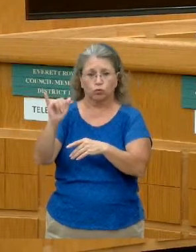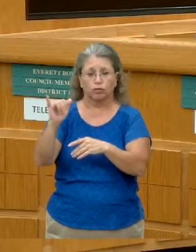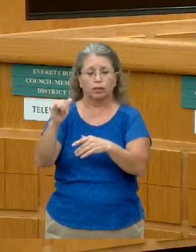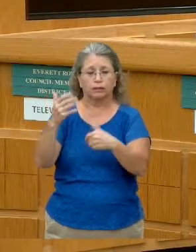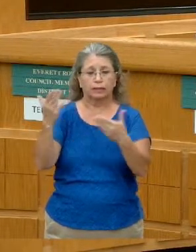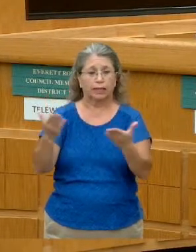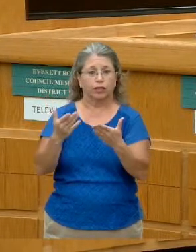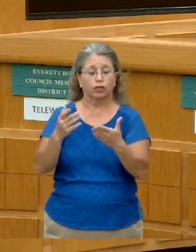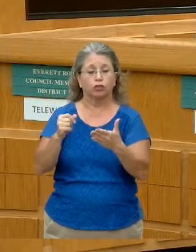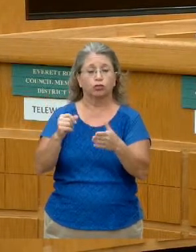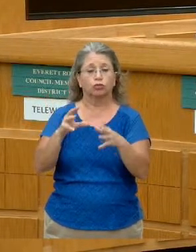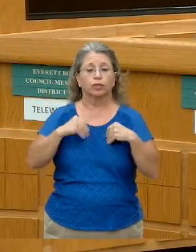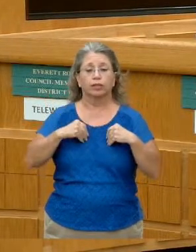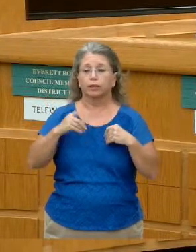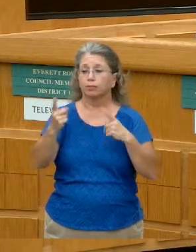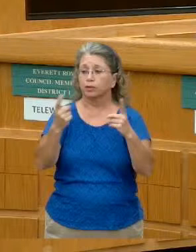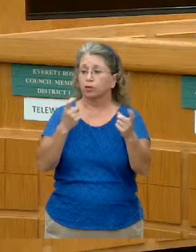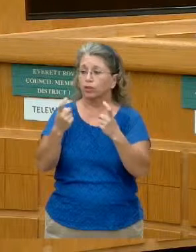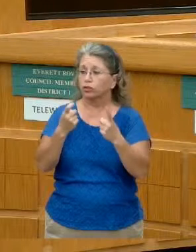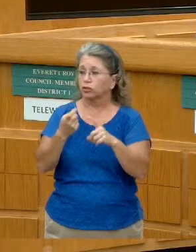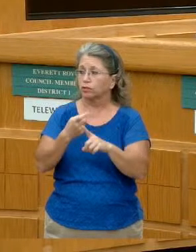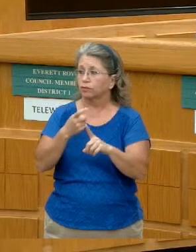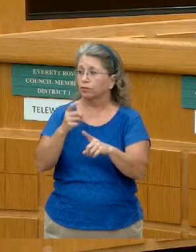any questions from the media.